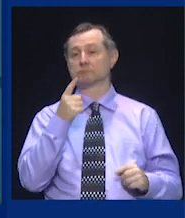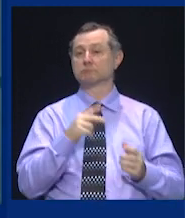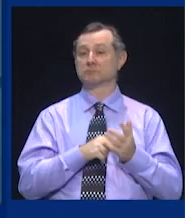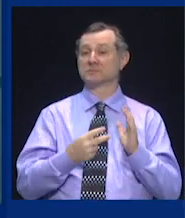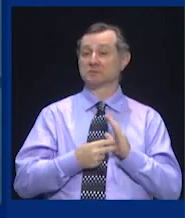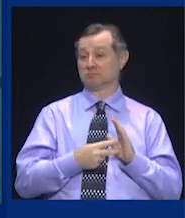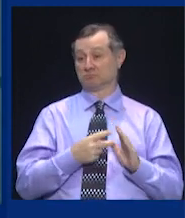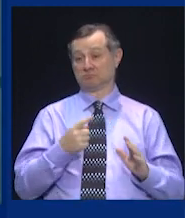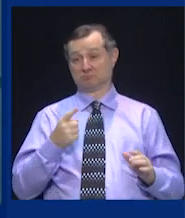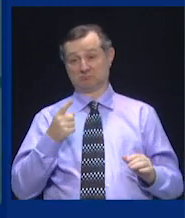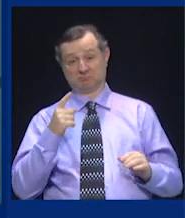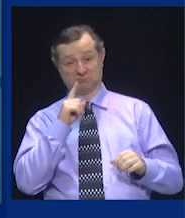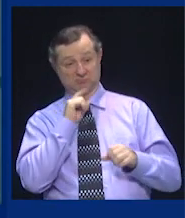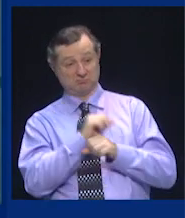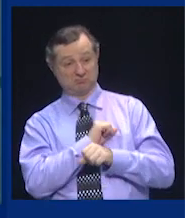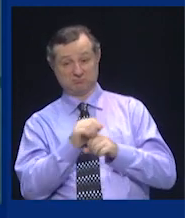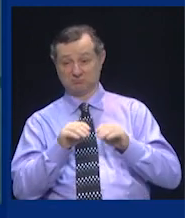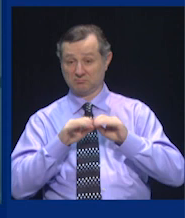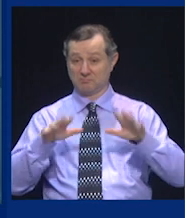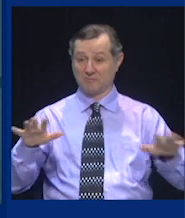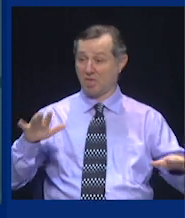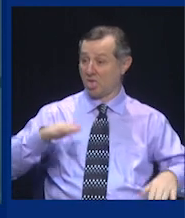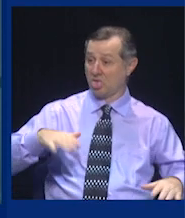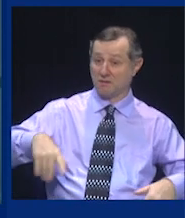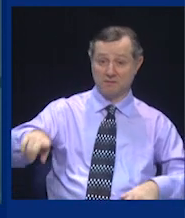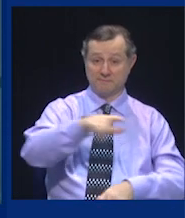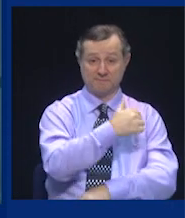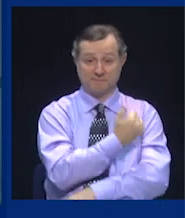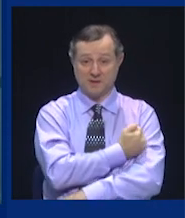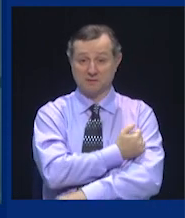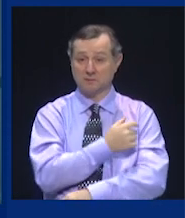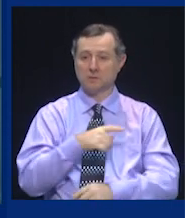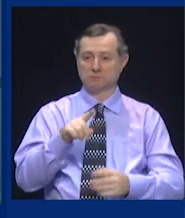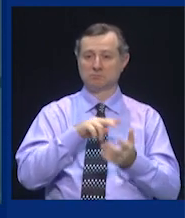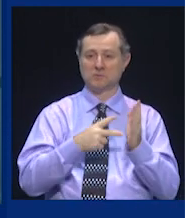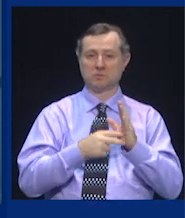aggressively among the unvaccinated, numerically, we would have a problem.